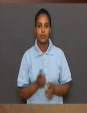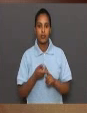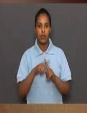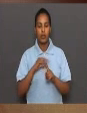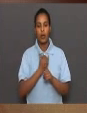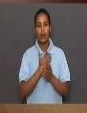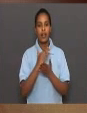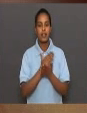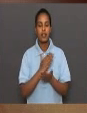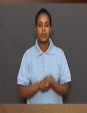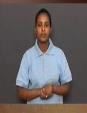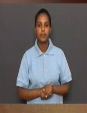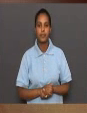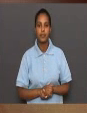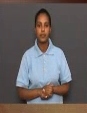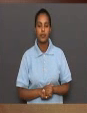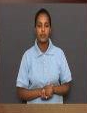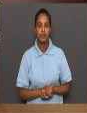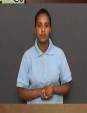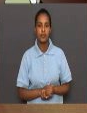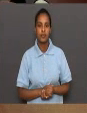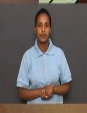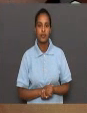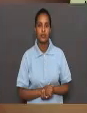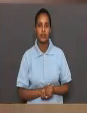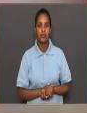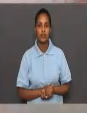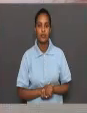Let's get back to our lesson.